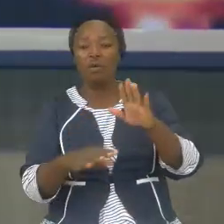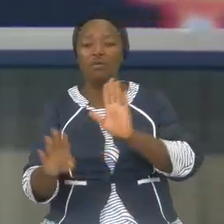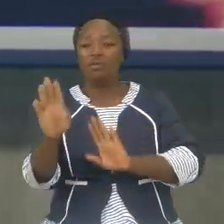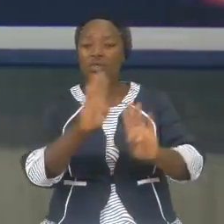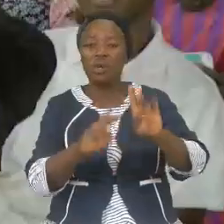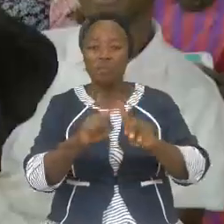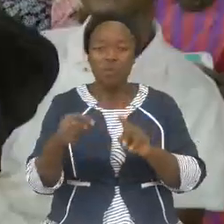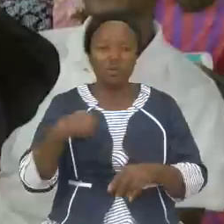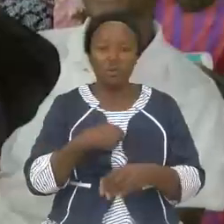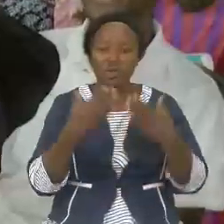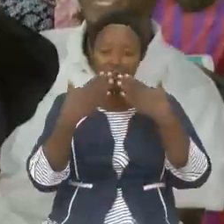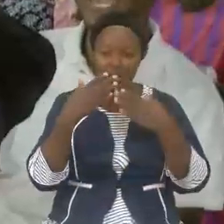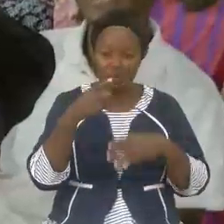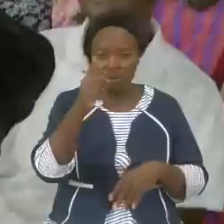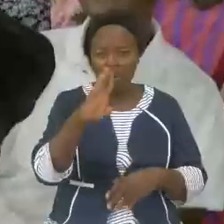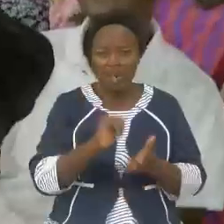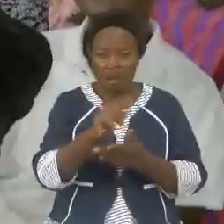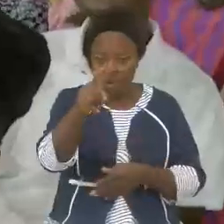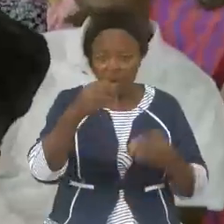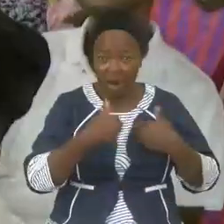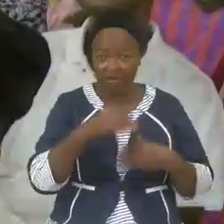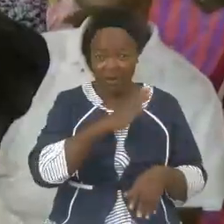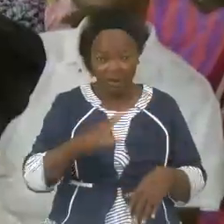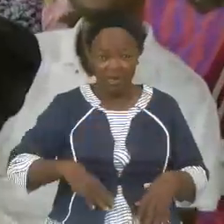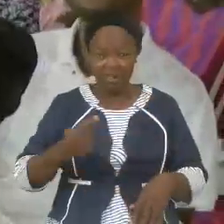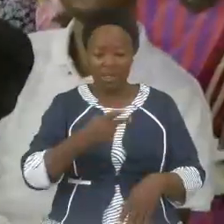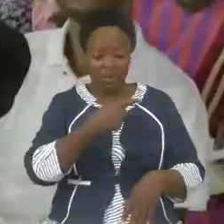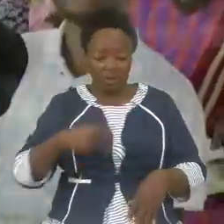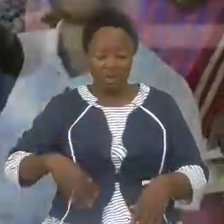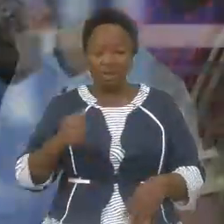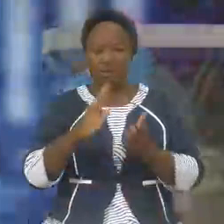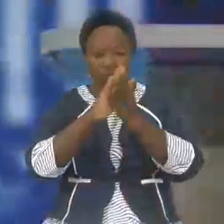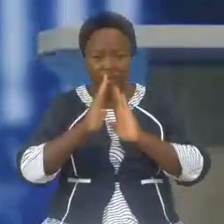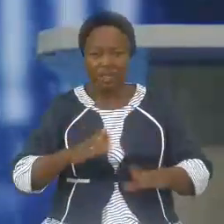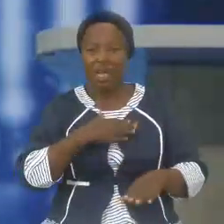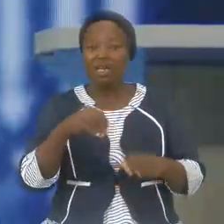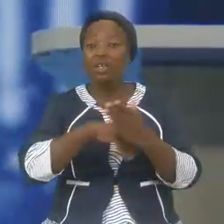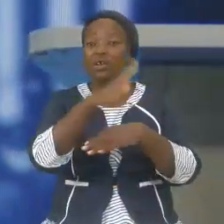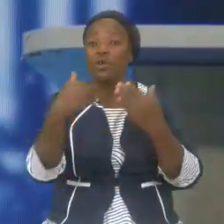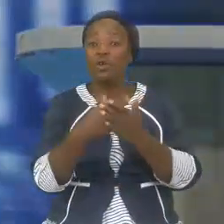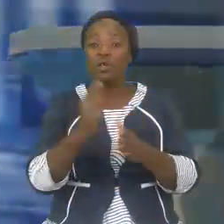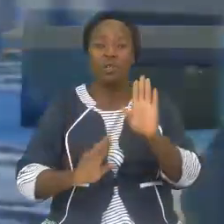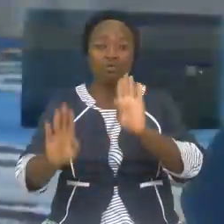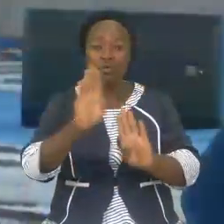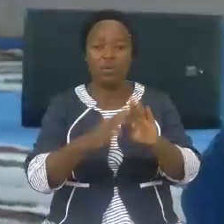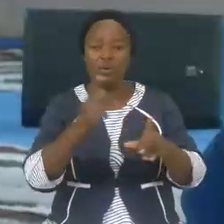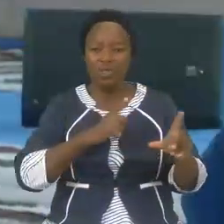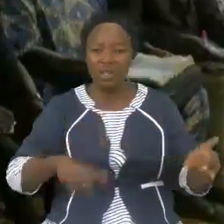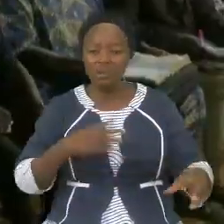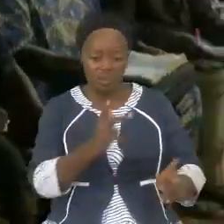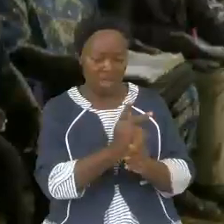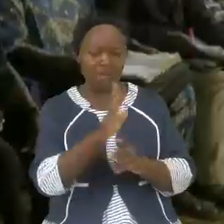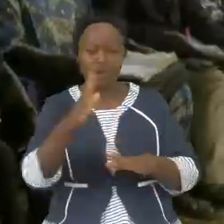you have Christ, the Prince of Peace. And in all the trouble, the Lord will preserve your